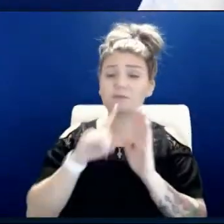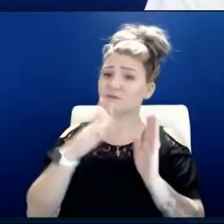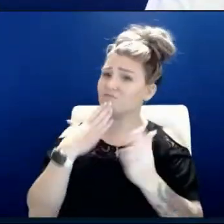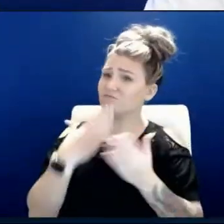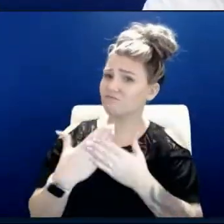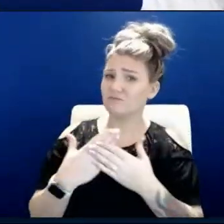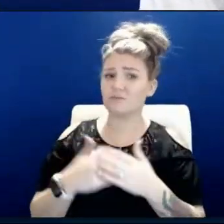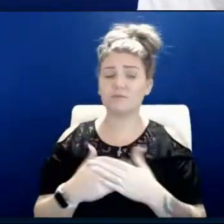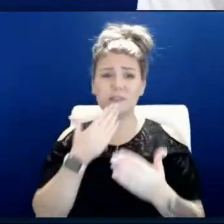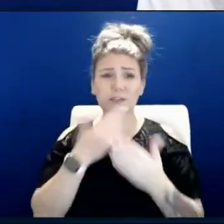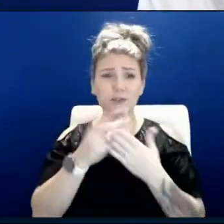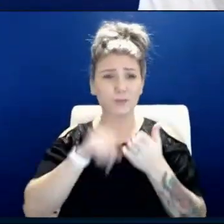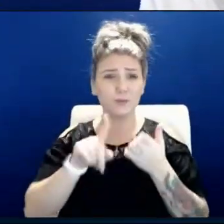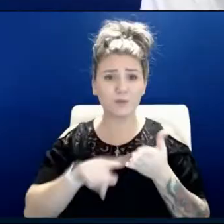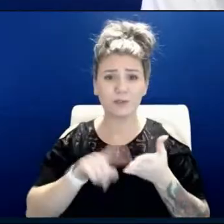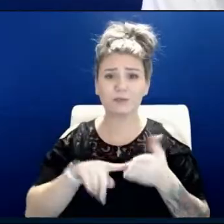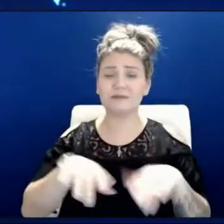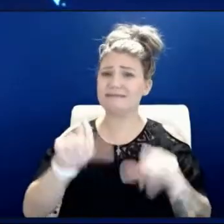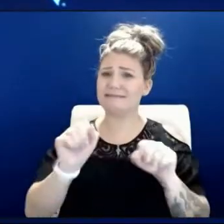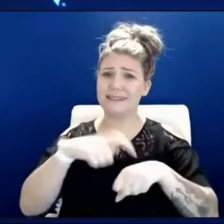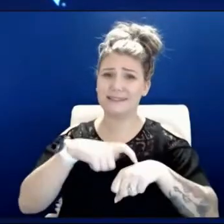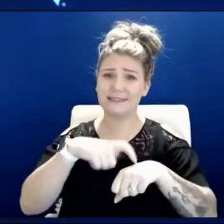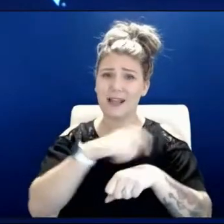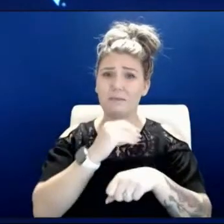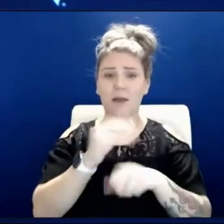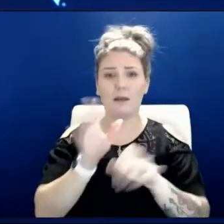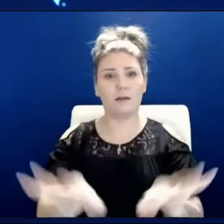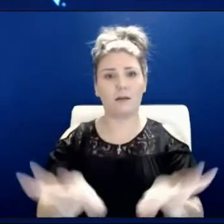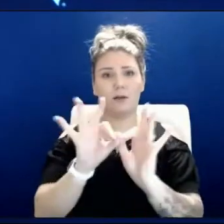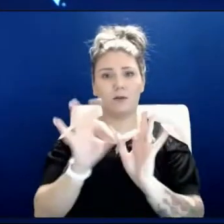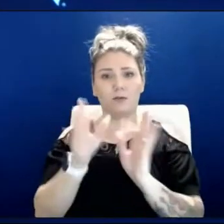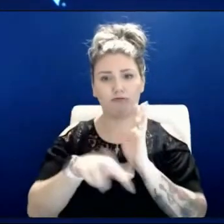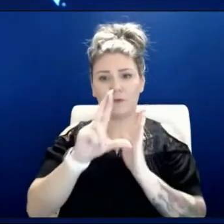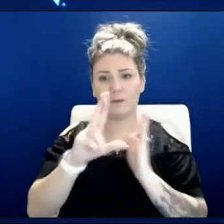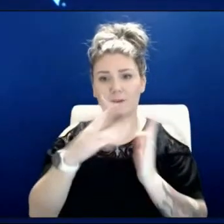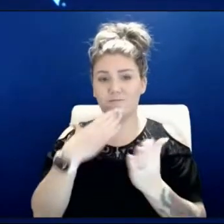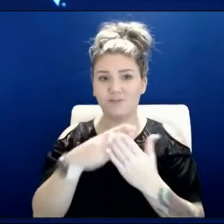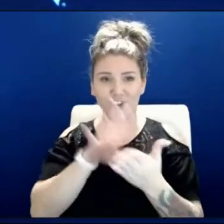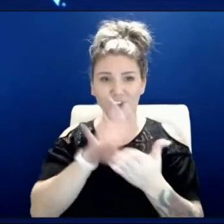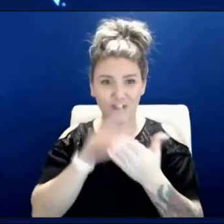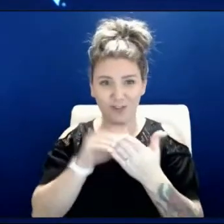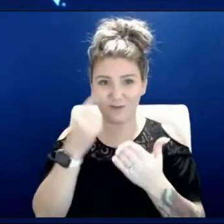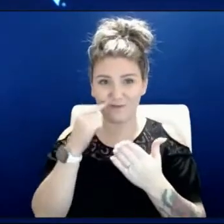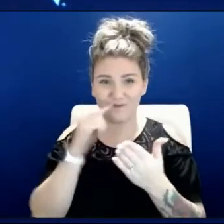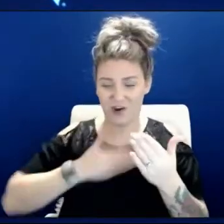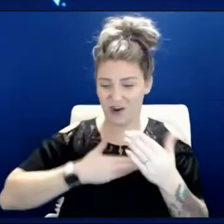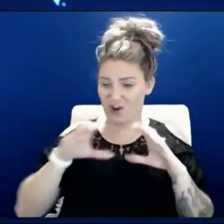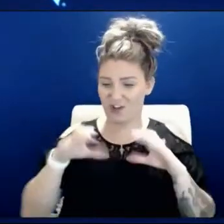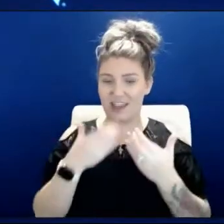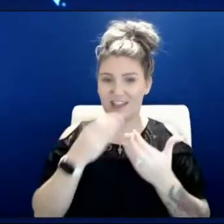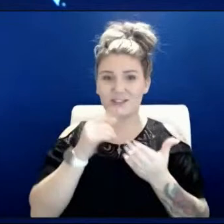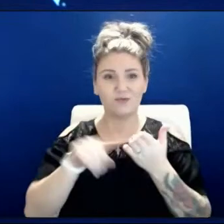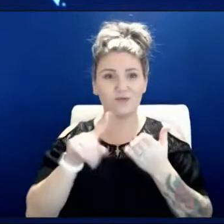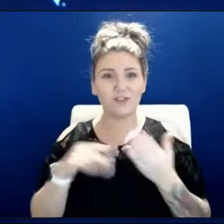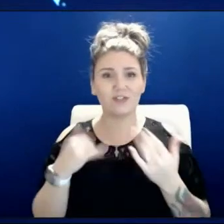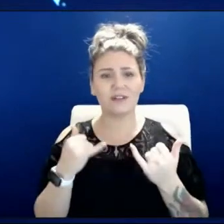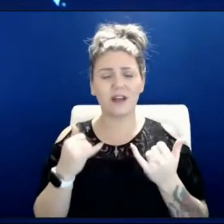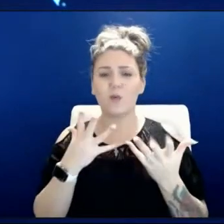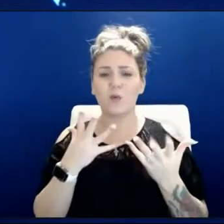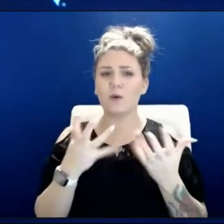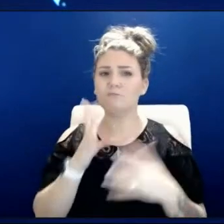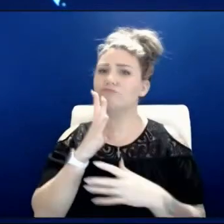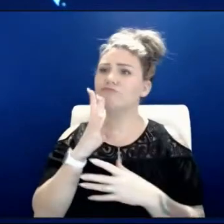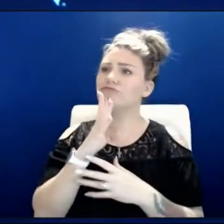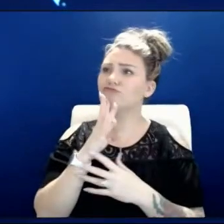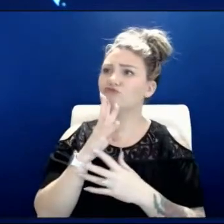takes time and require critical reviews. It's a good learning moment for our class in research today. I want to talk to some of our colleagues about this for just a moment. We